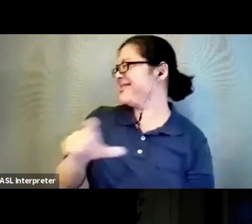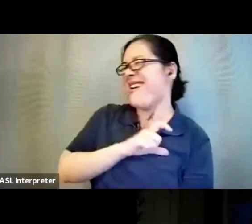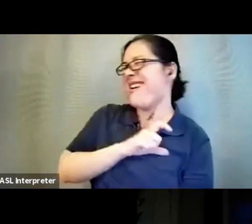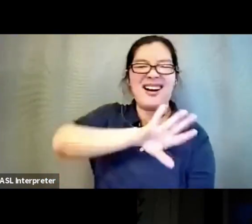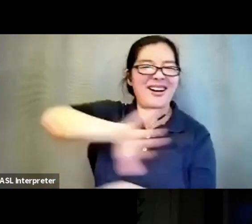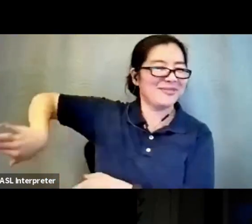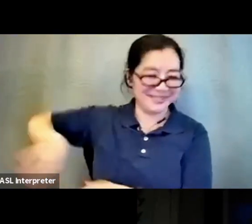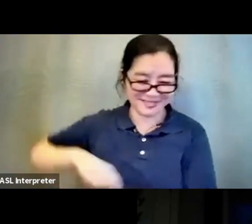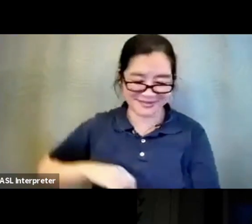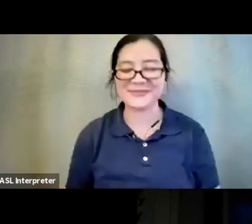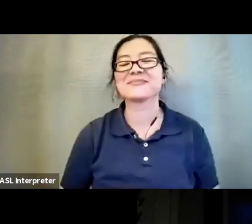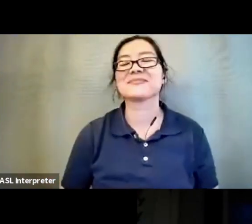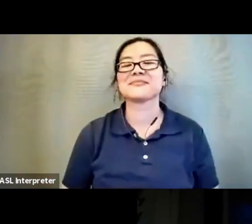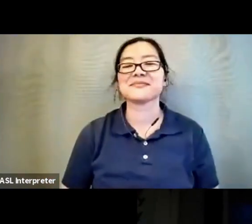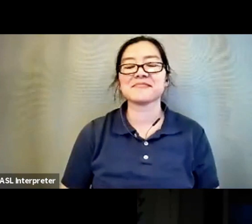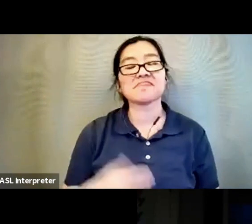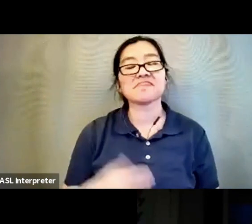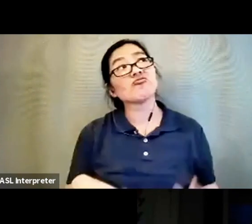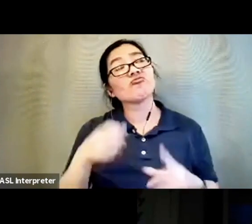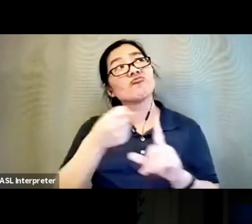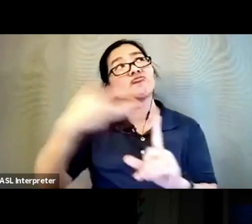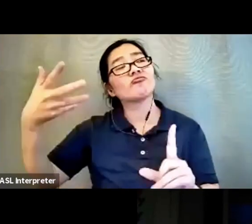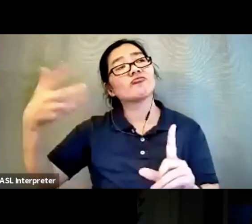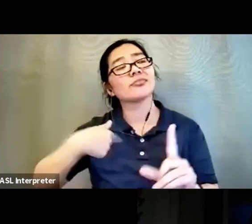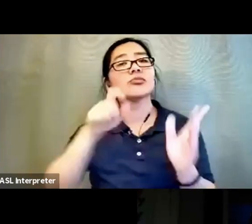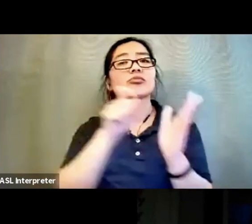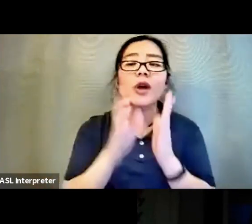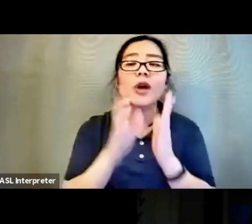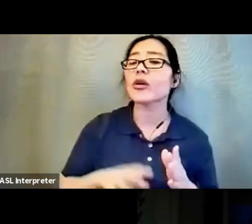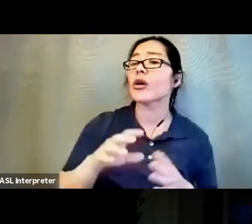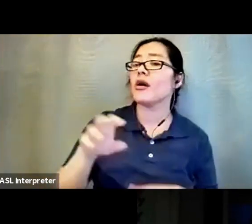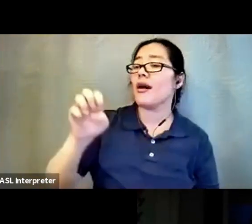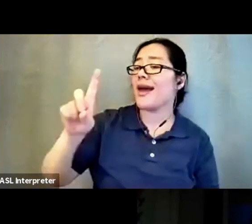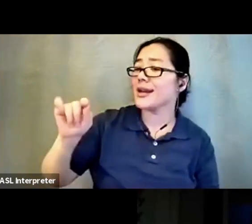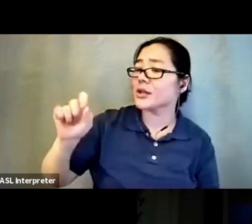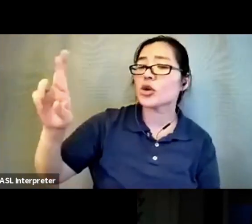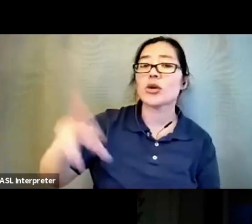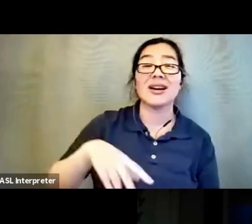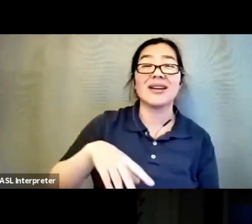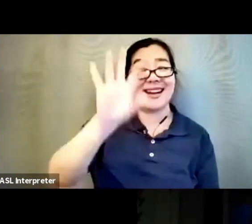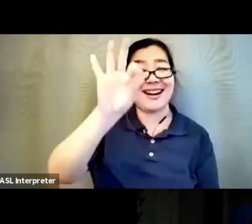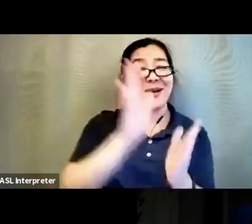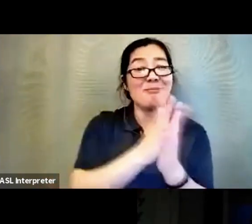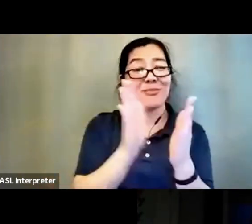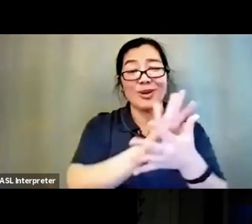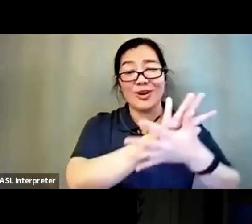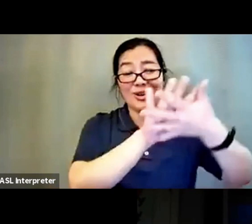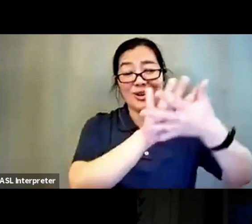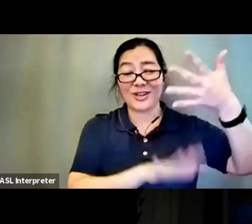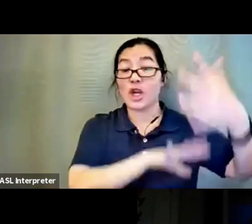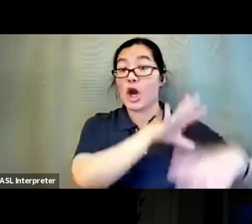And what about me? I'm a writer and editor of 9 books, including, I'm going to hold it up,